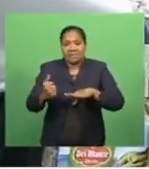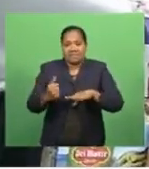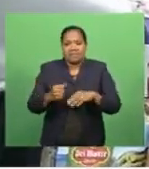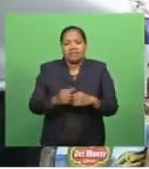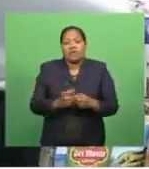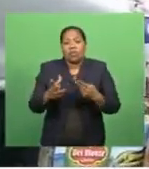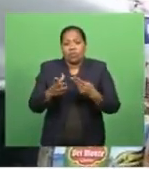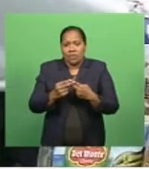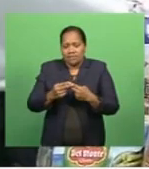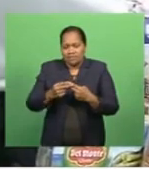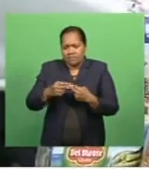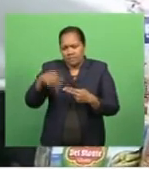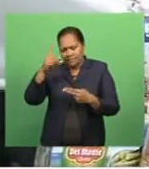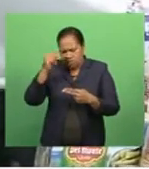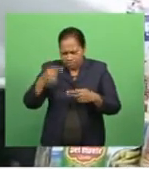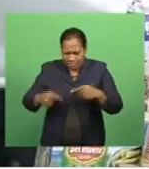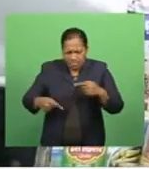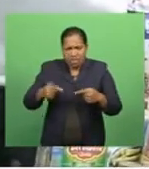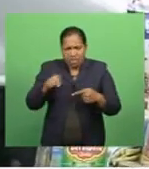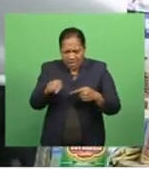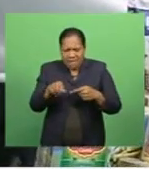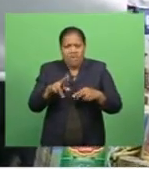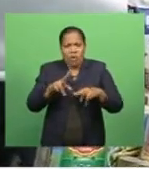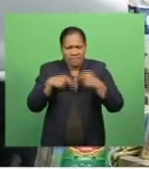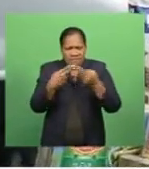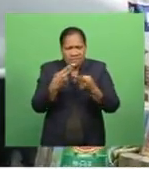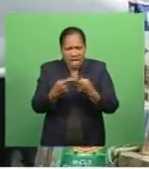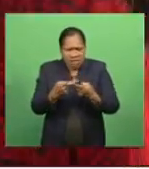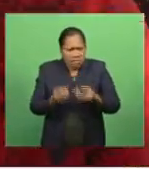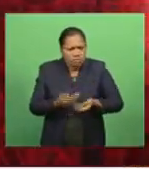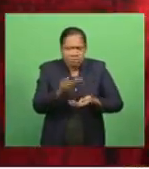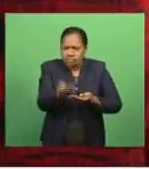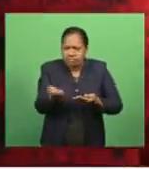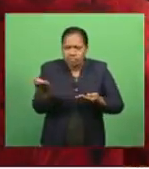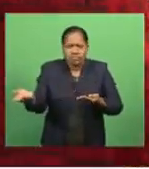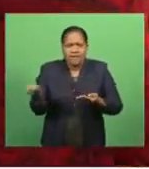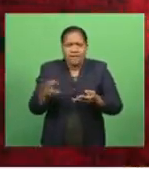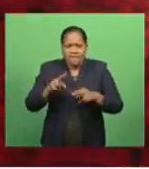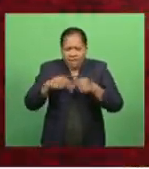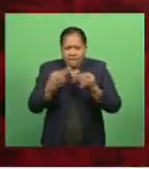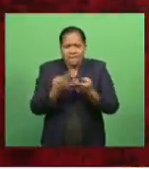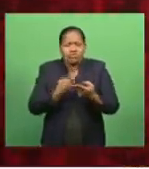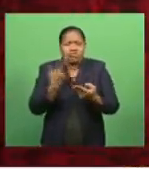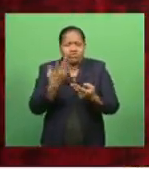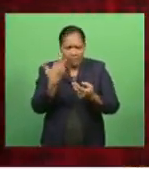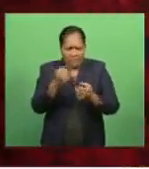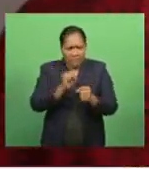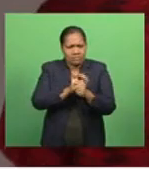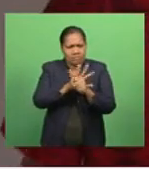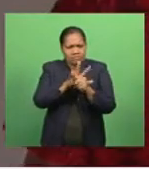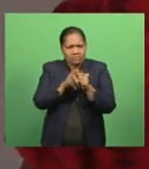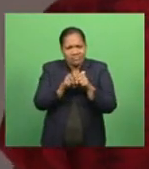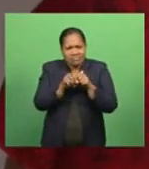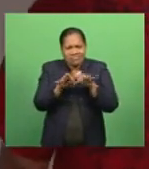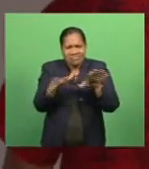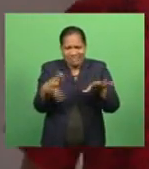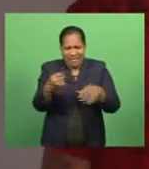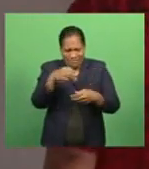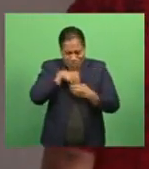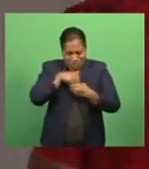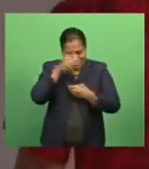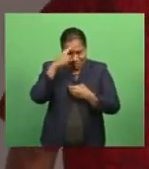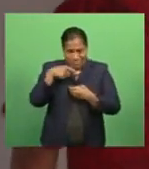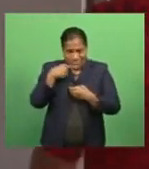Commission. It aims to reach families whose relatives or workmates have tested positive for COVID-19 and were directly affected by